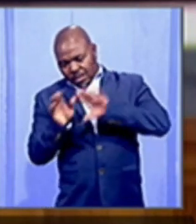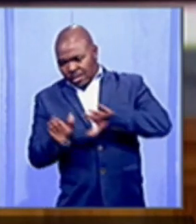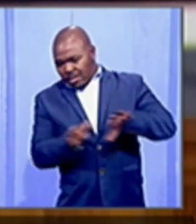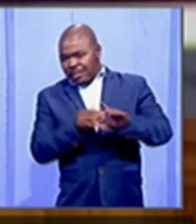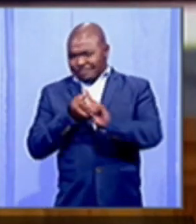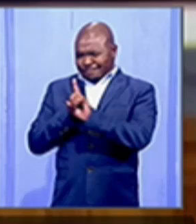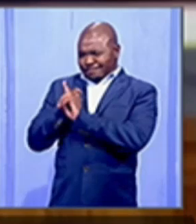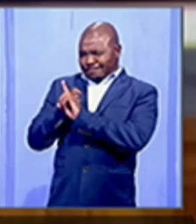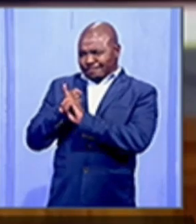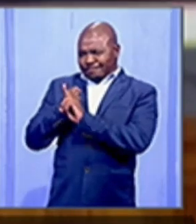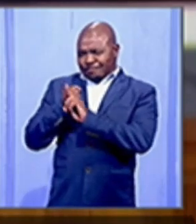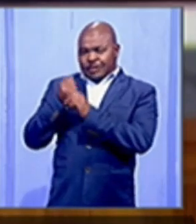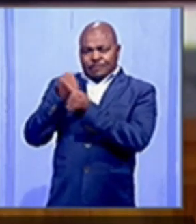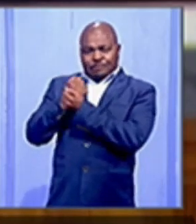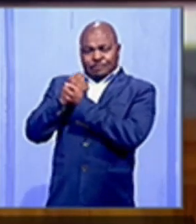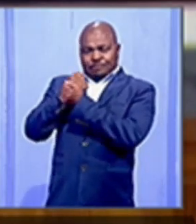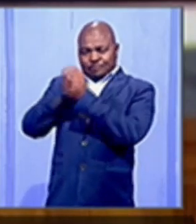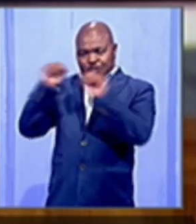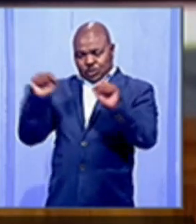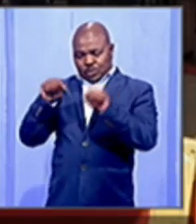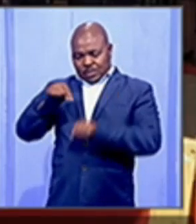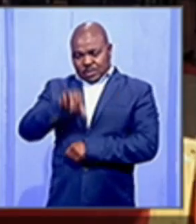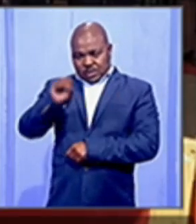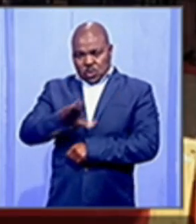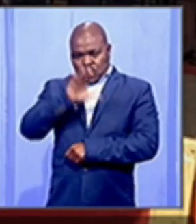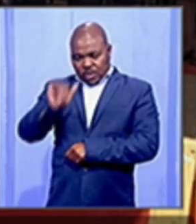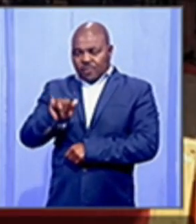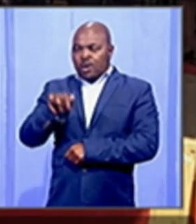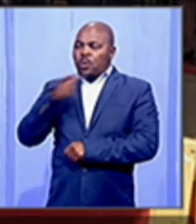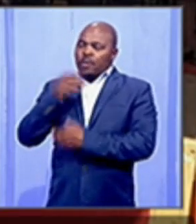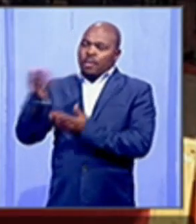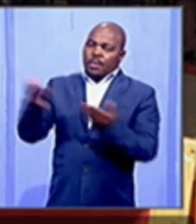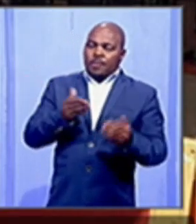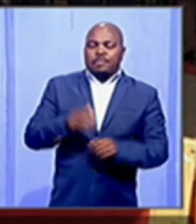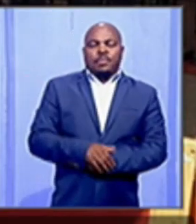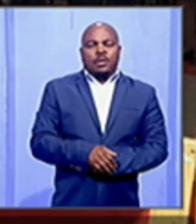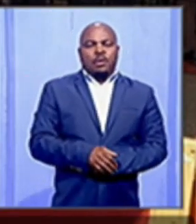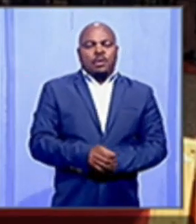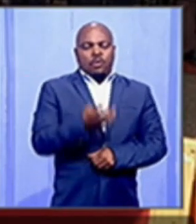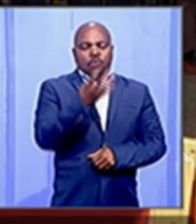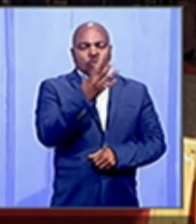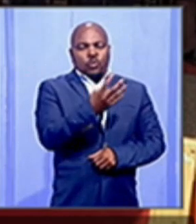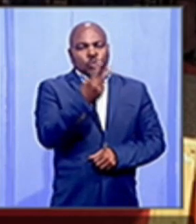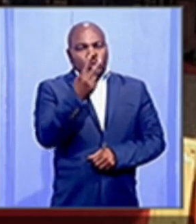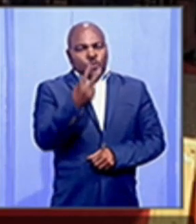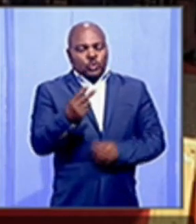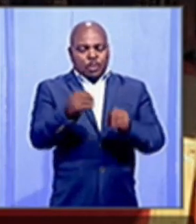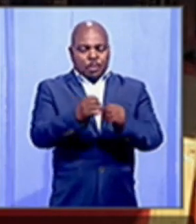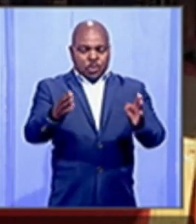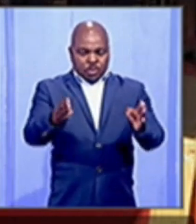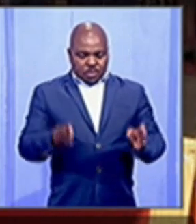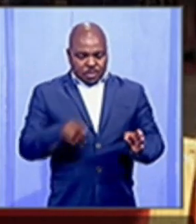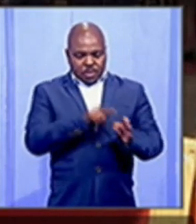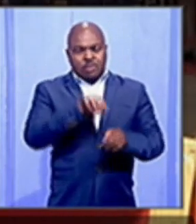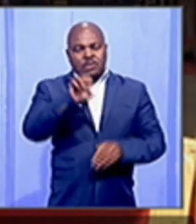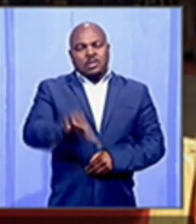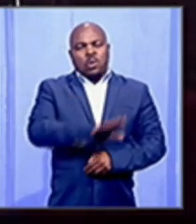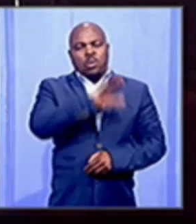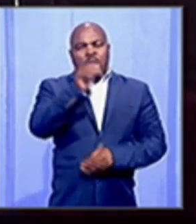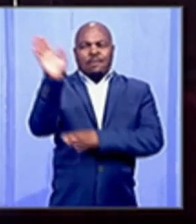everything for the liberation of our beloved country. Makese a le 42 a neng a apesitswe ka folaga ya Afrika